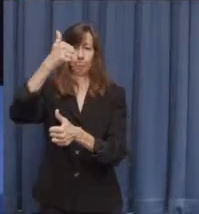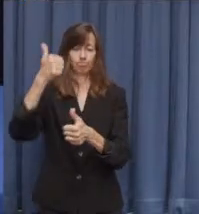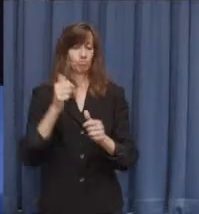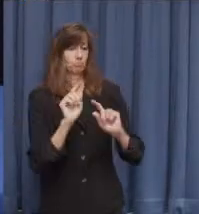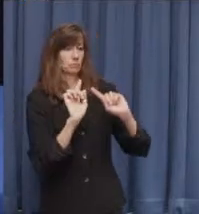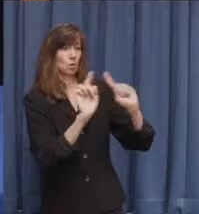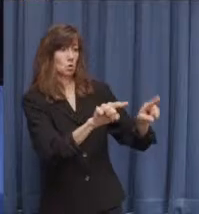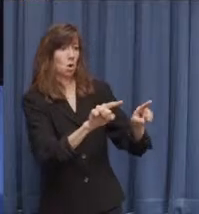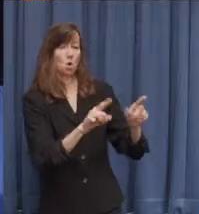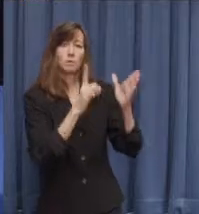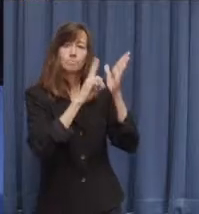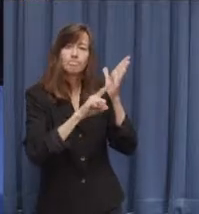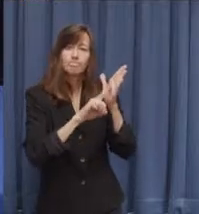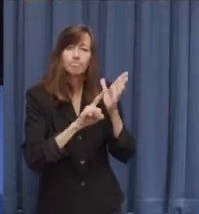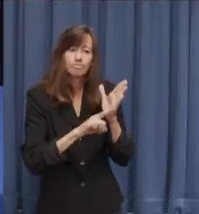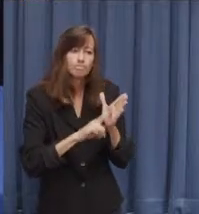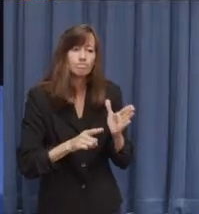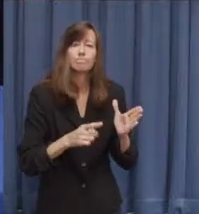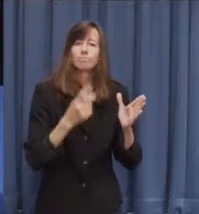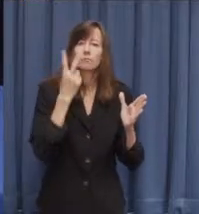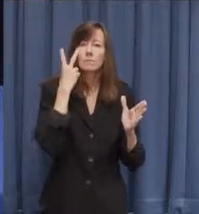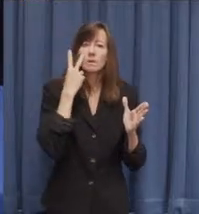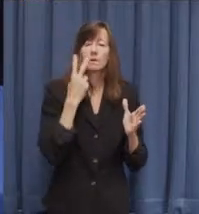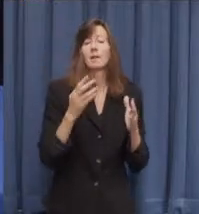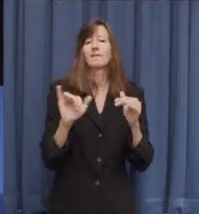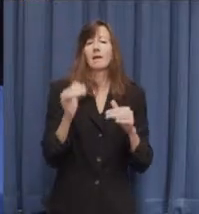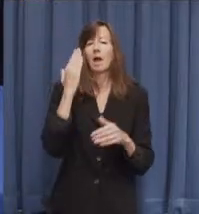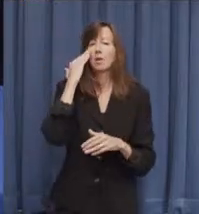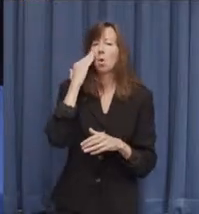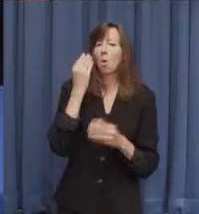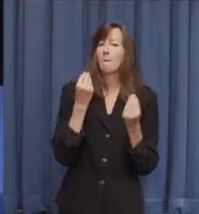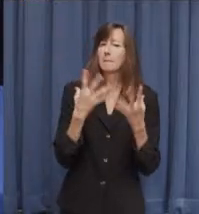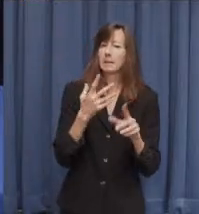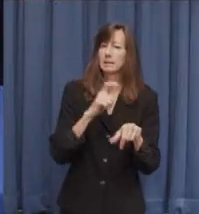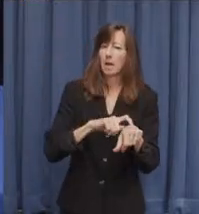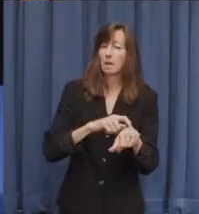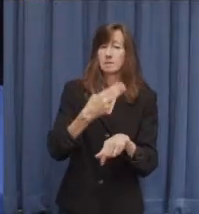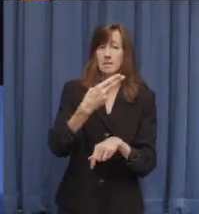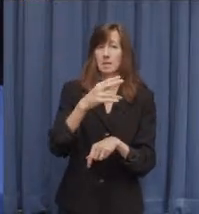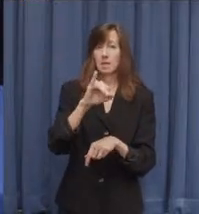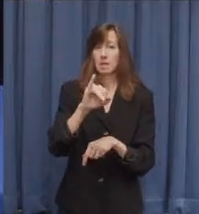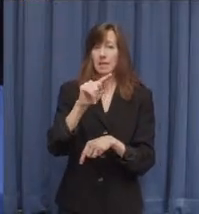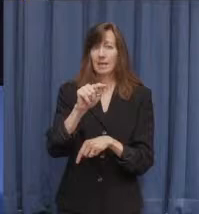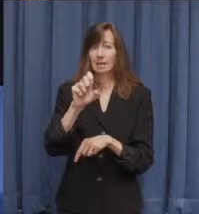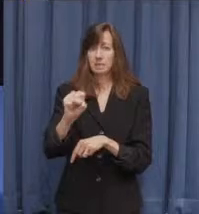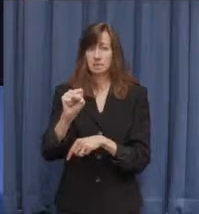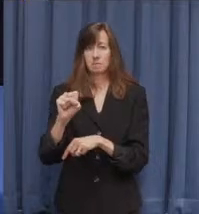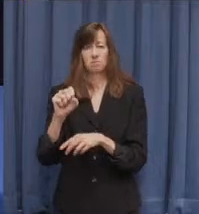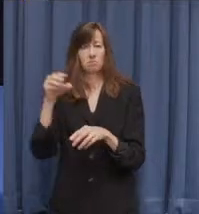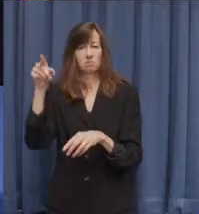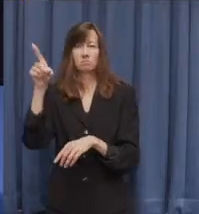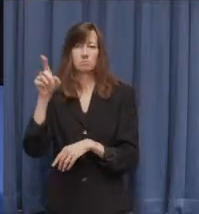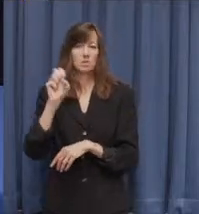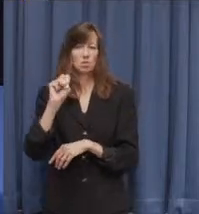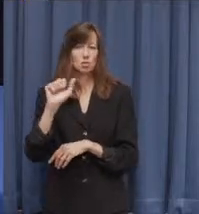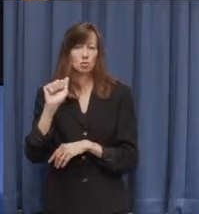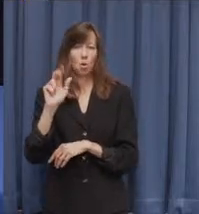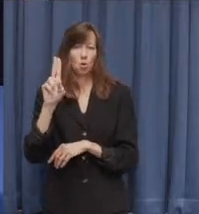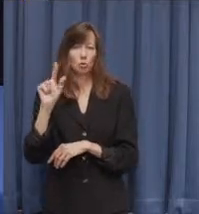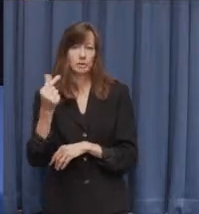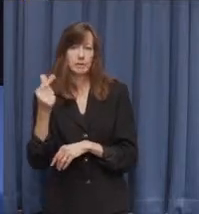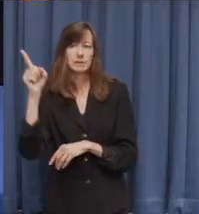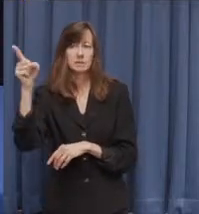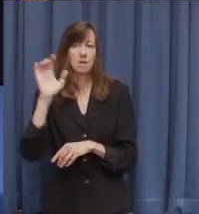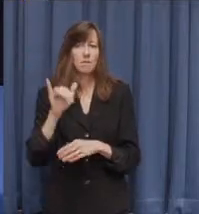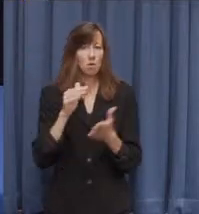that multiple times. It may mean sending a representative from the sheriff's office to go check and make sure that a